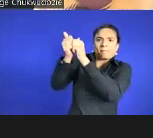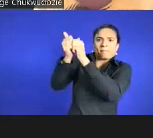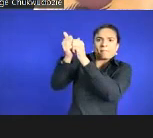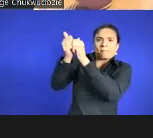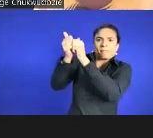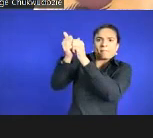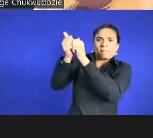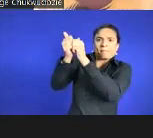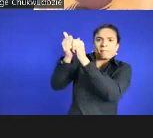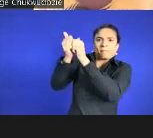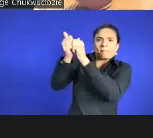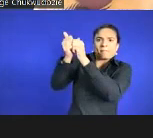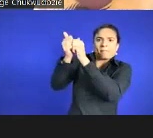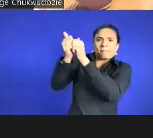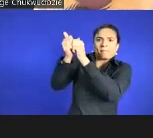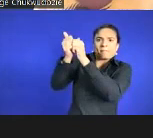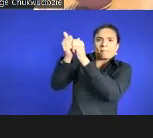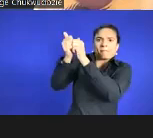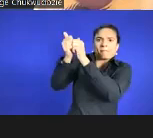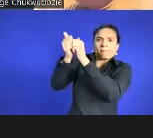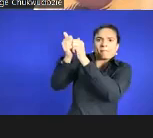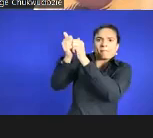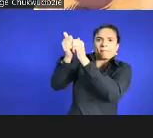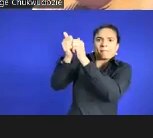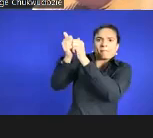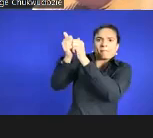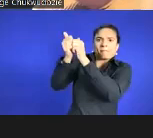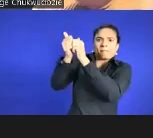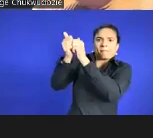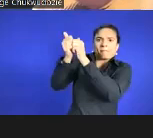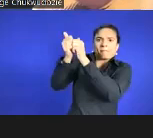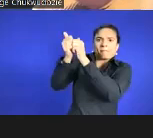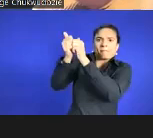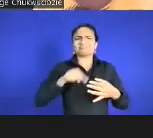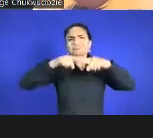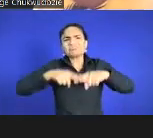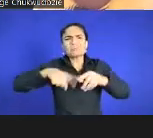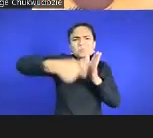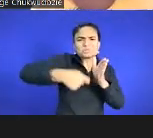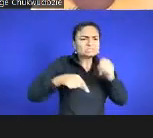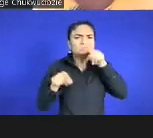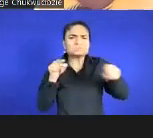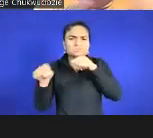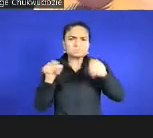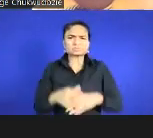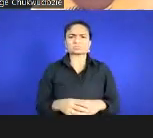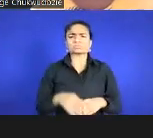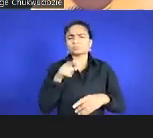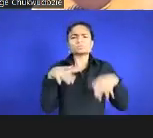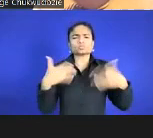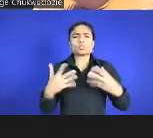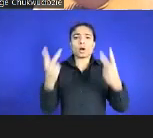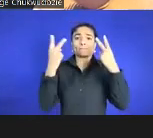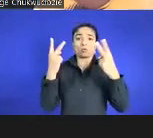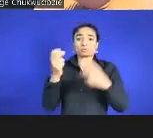also understand and feedback mechanism and also ways of working. I've talked about financial and